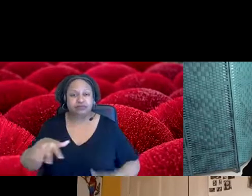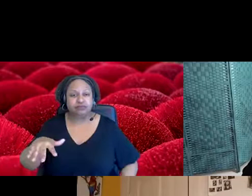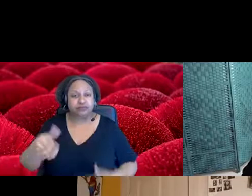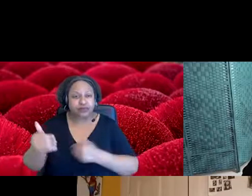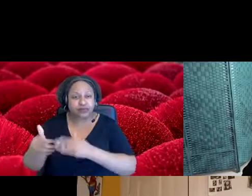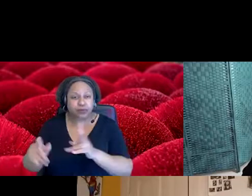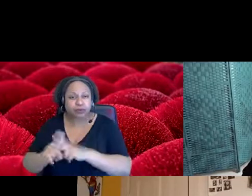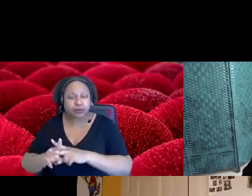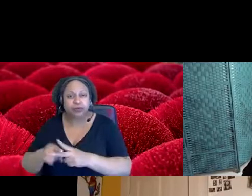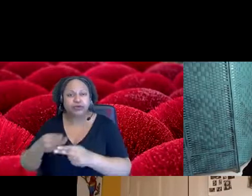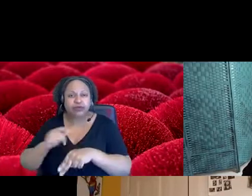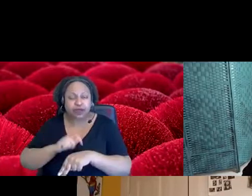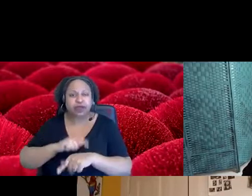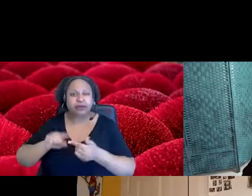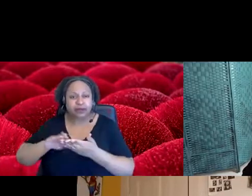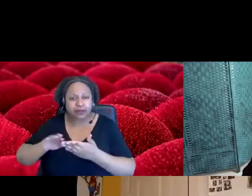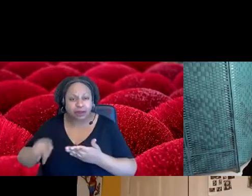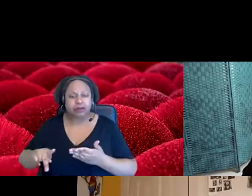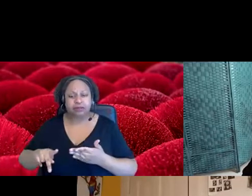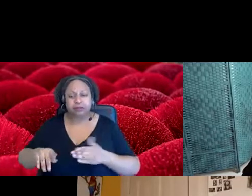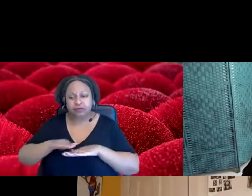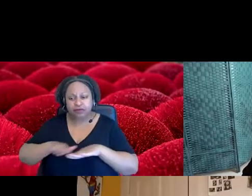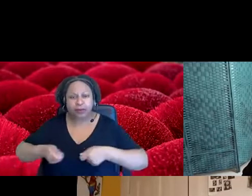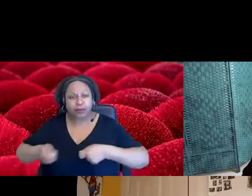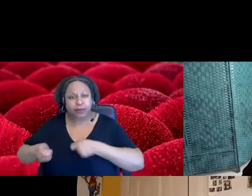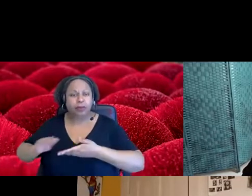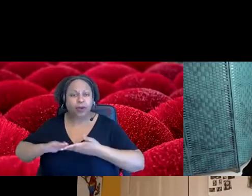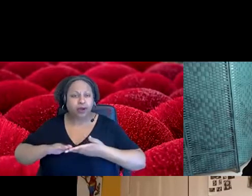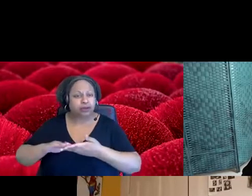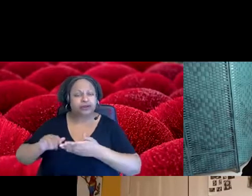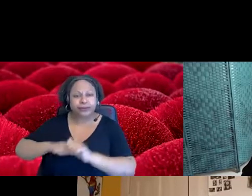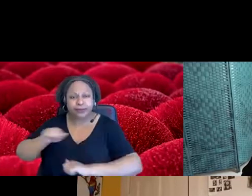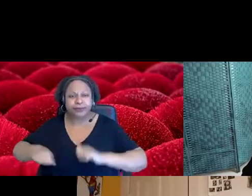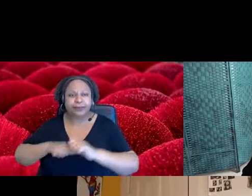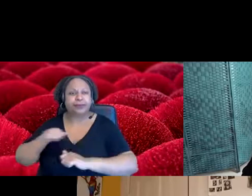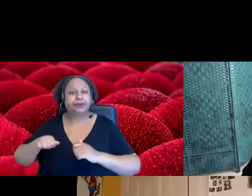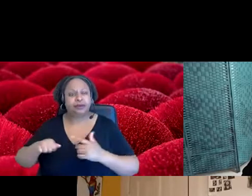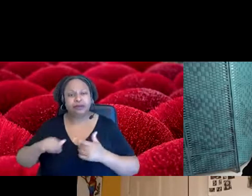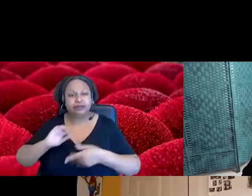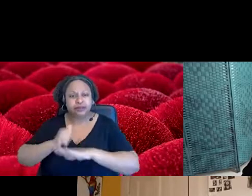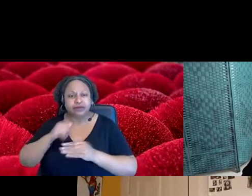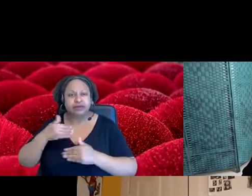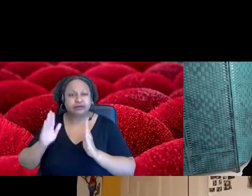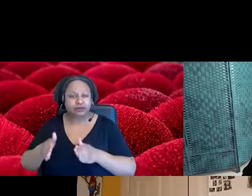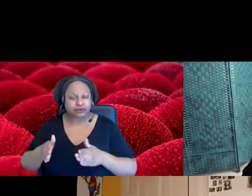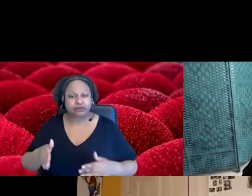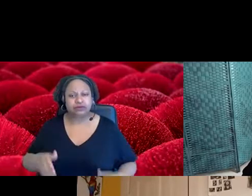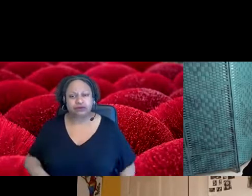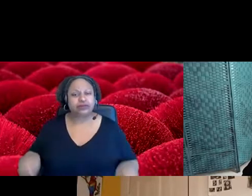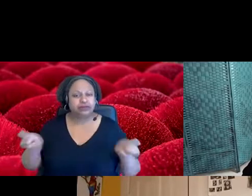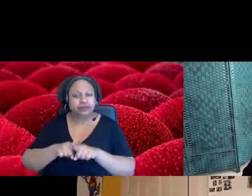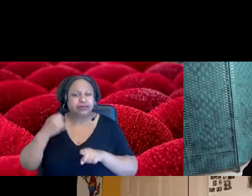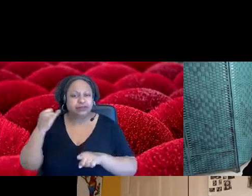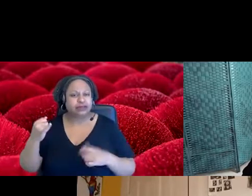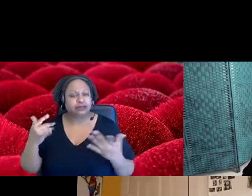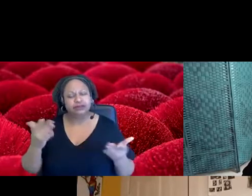long, and then you have to clean up, and then you have to wash the floors, and you have to do all this stuff for the next person. And, you know, that's the sort of analogy